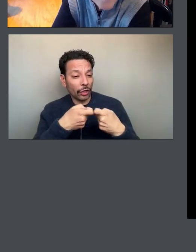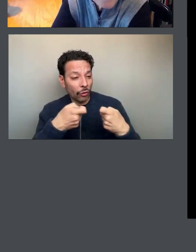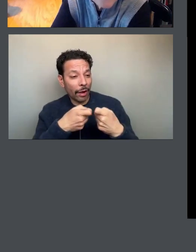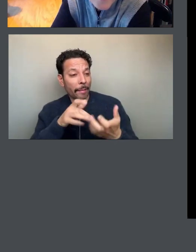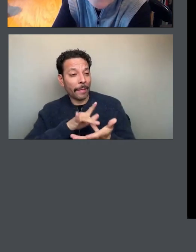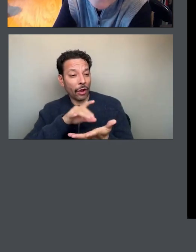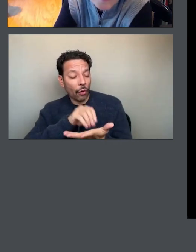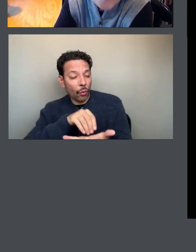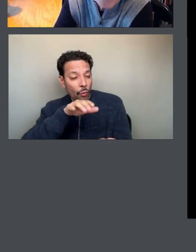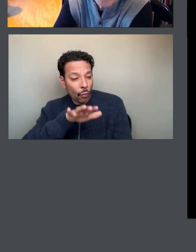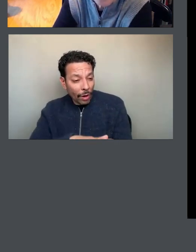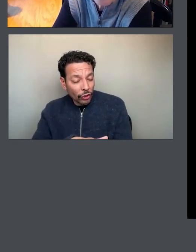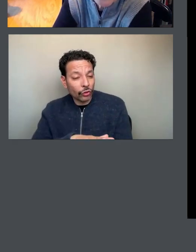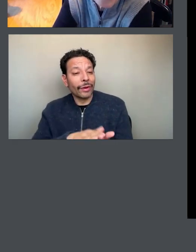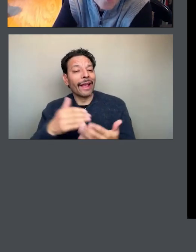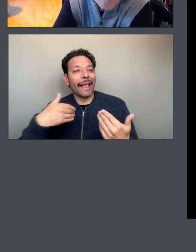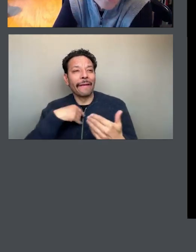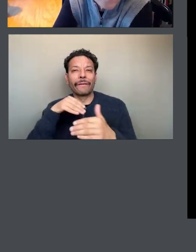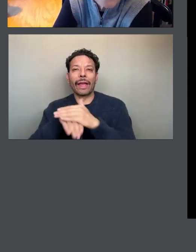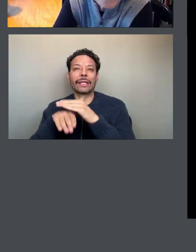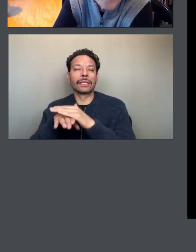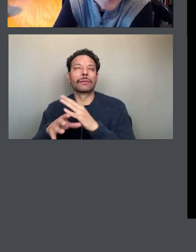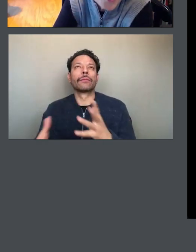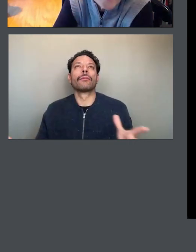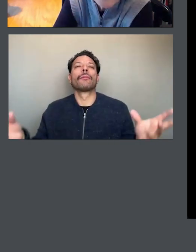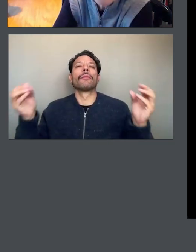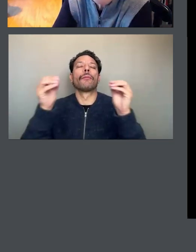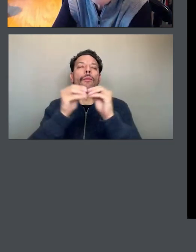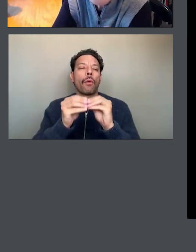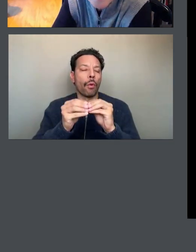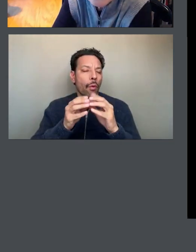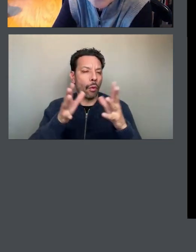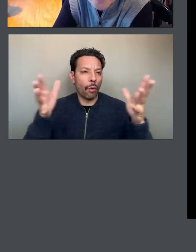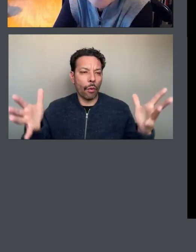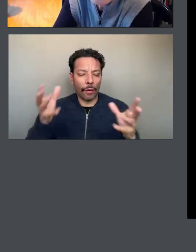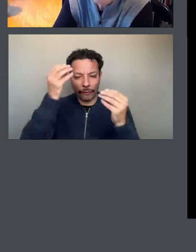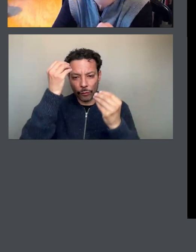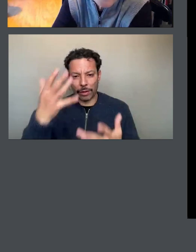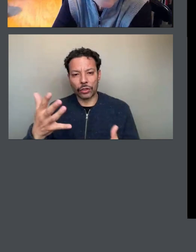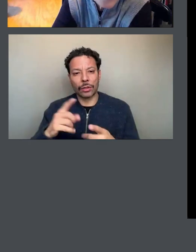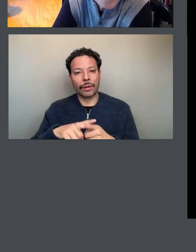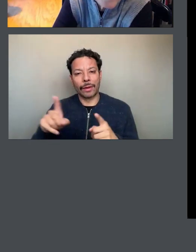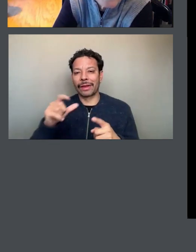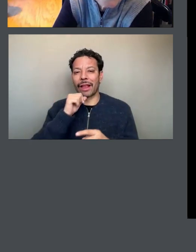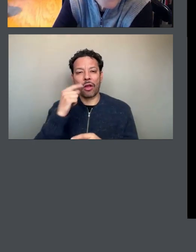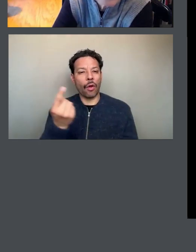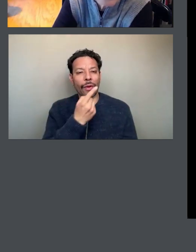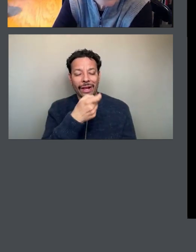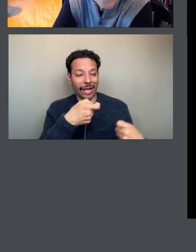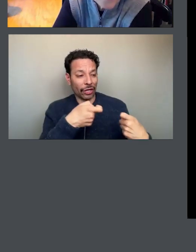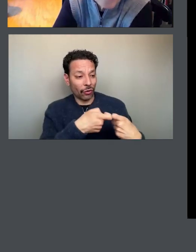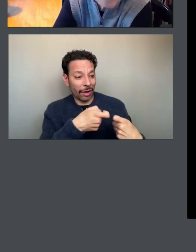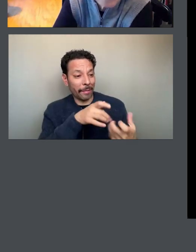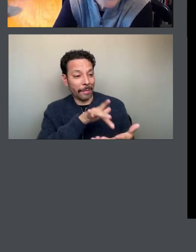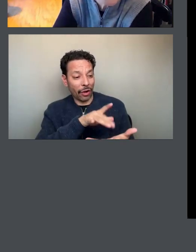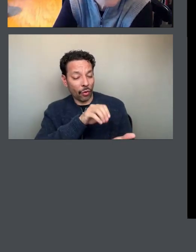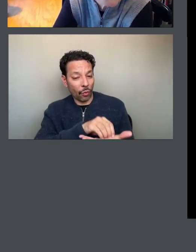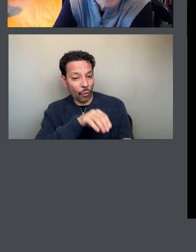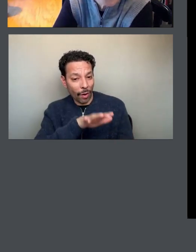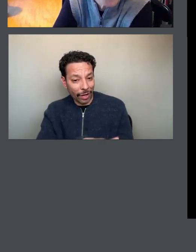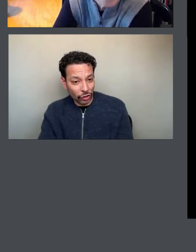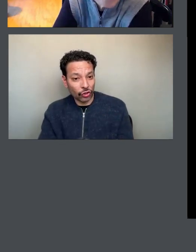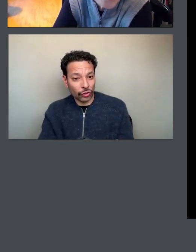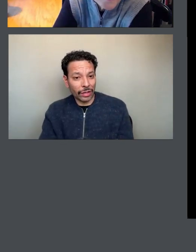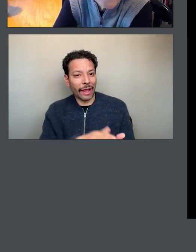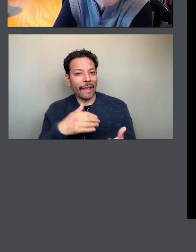we have access to so much more information. But it's not just the electronic medical record. We have a lot